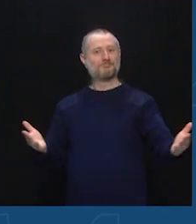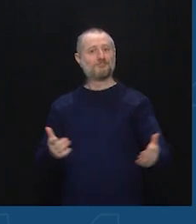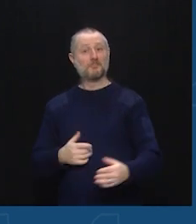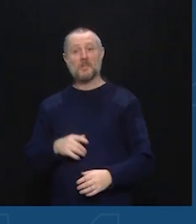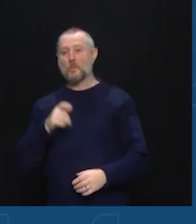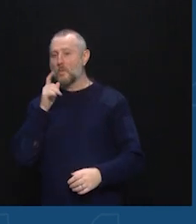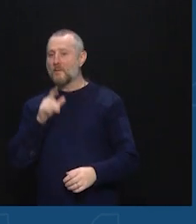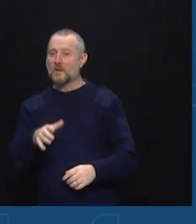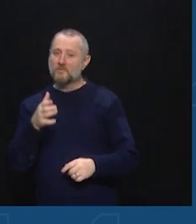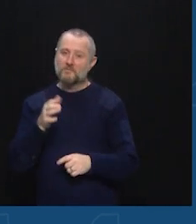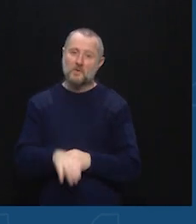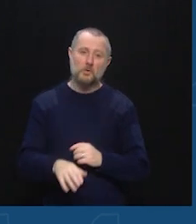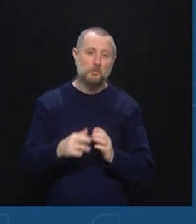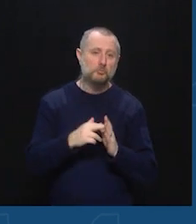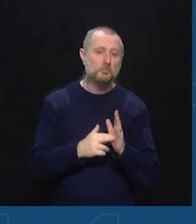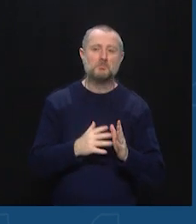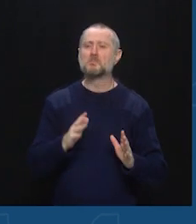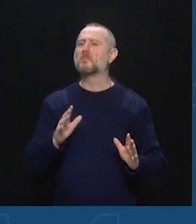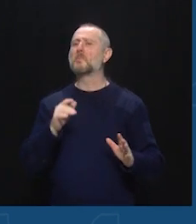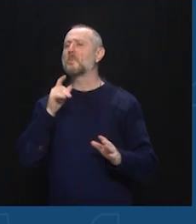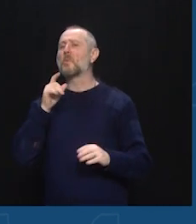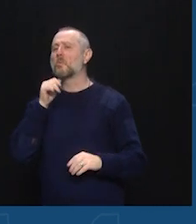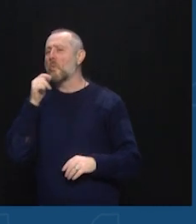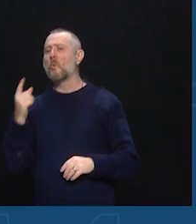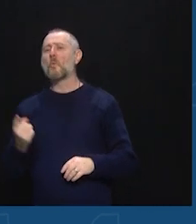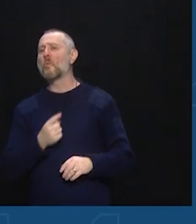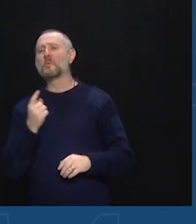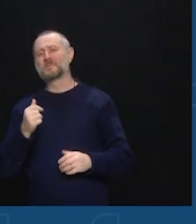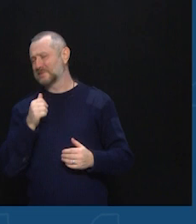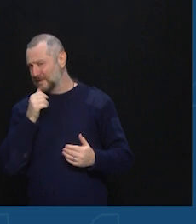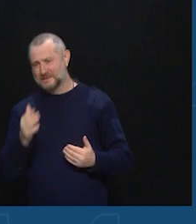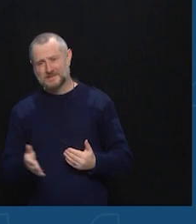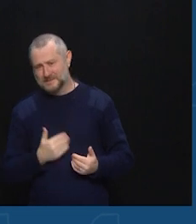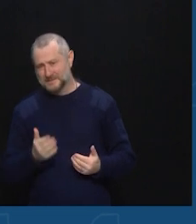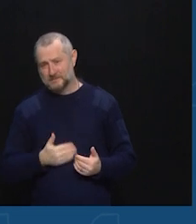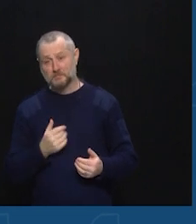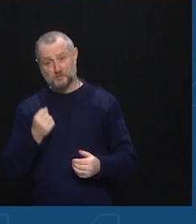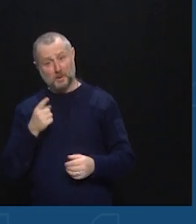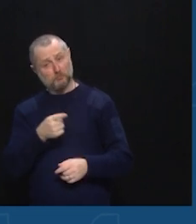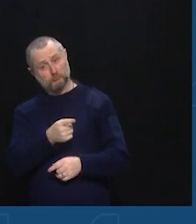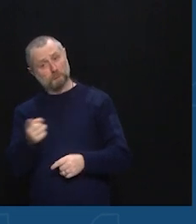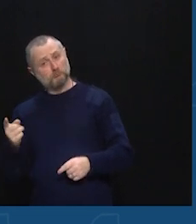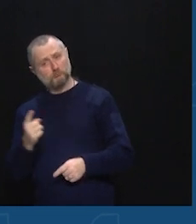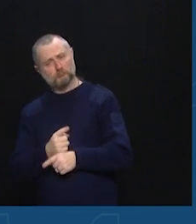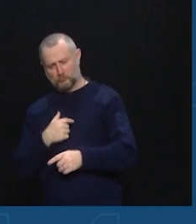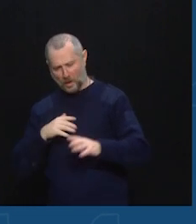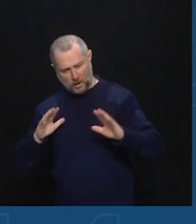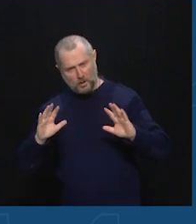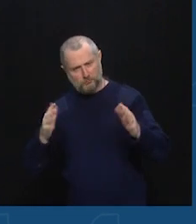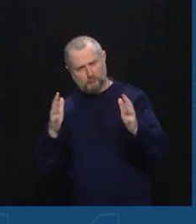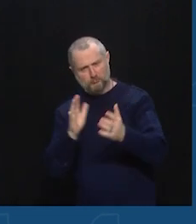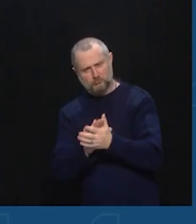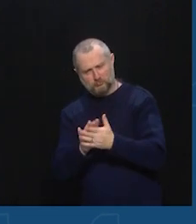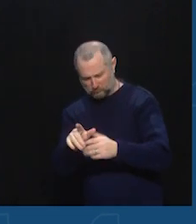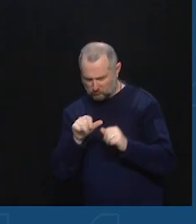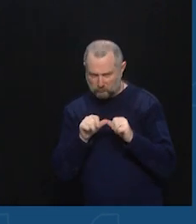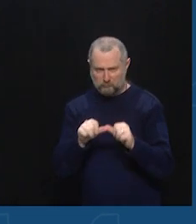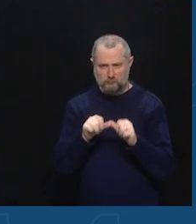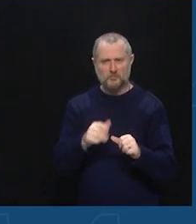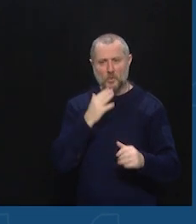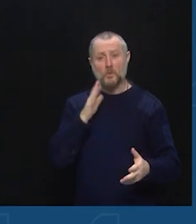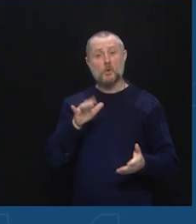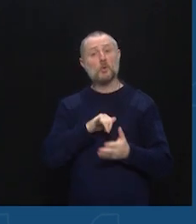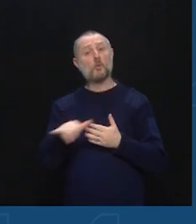rules, not always popular, you did the right thing, and that is why we'll be out of this before. We have the best numbers of any